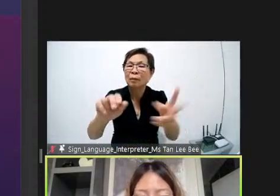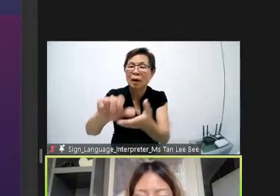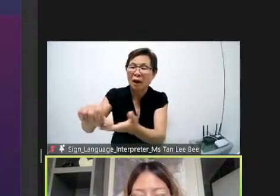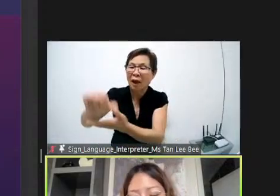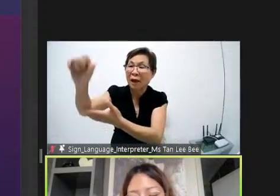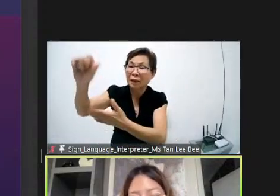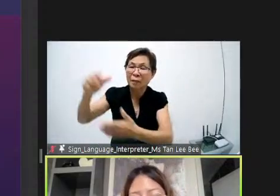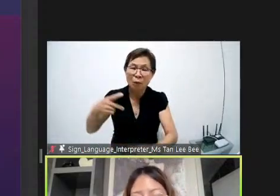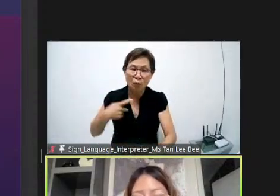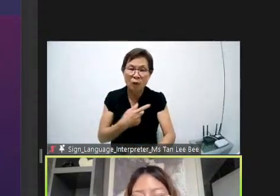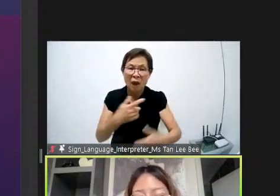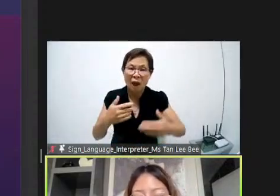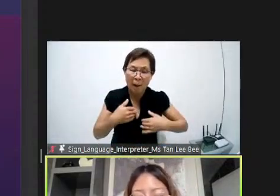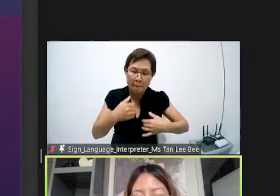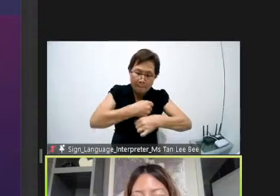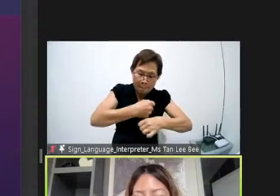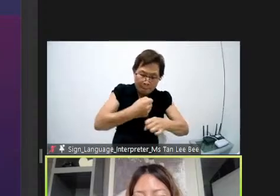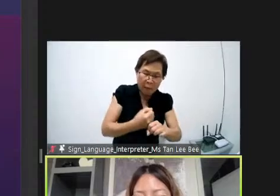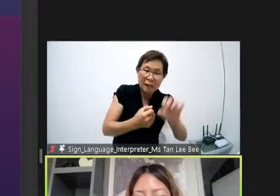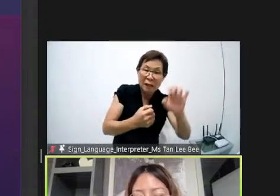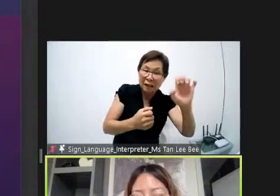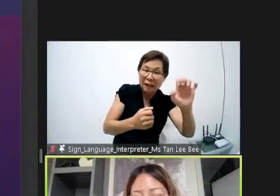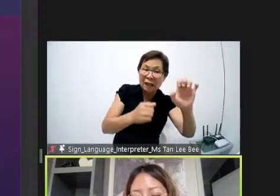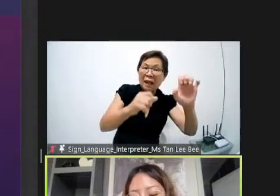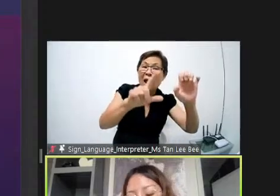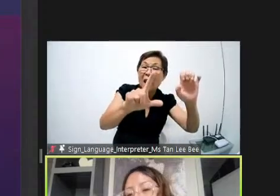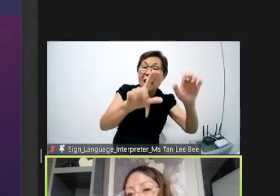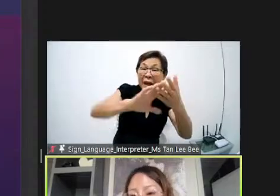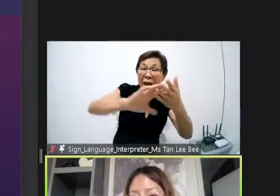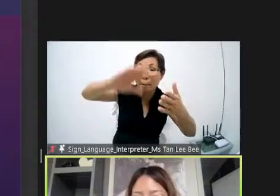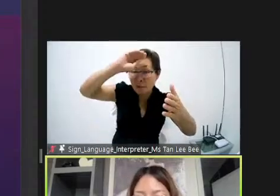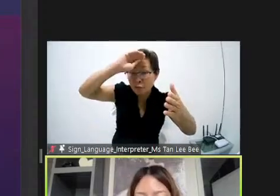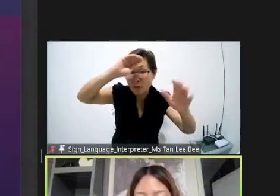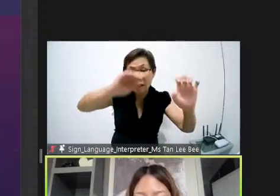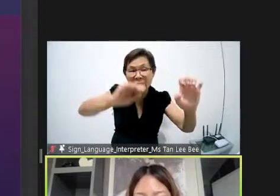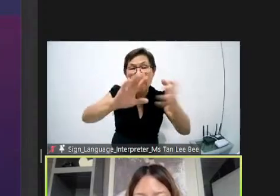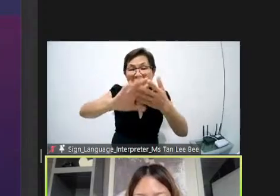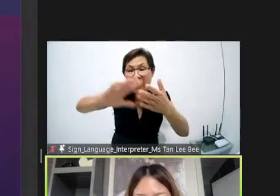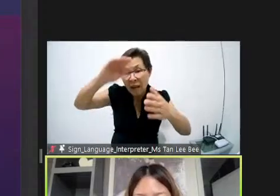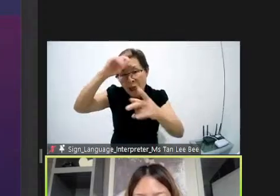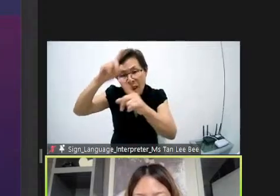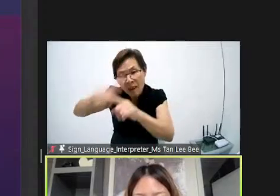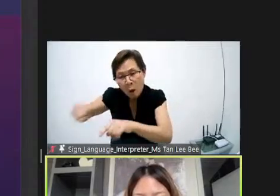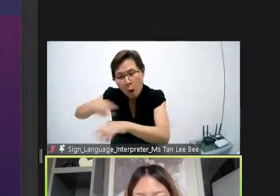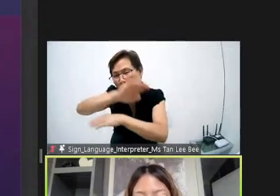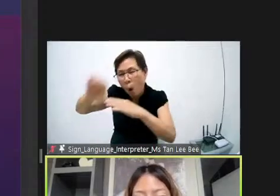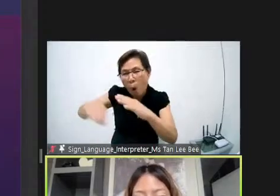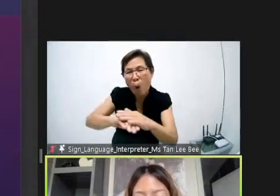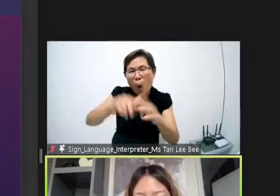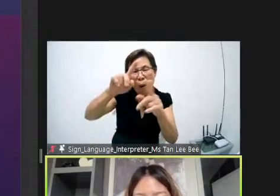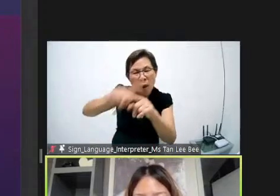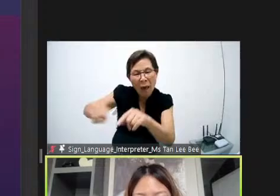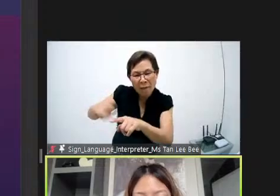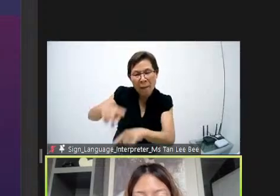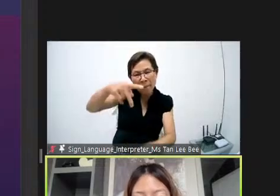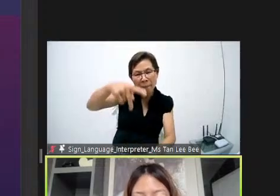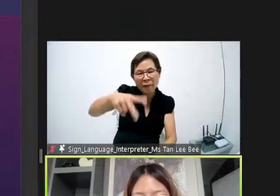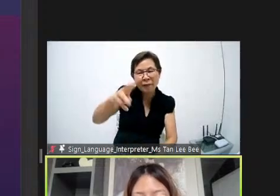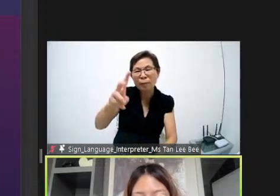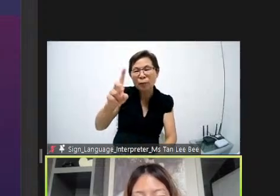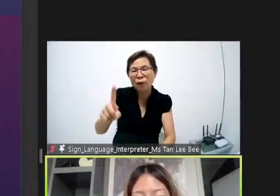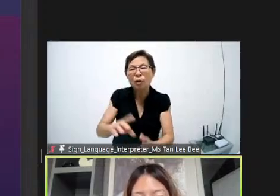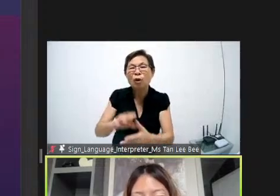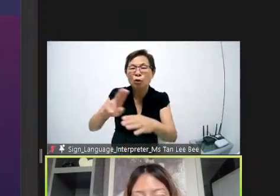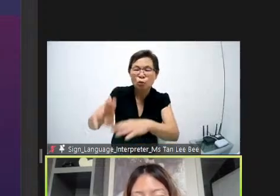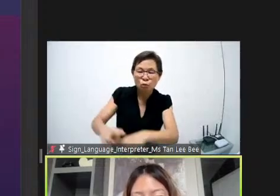have developed the e-learning platform that allow all type of PWD to